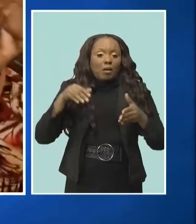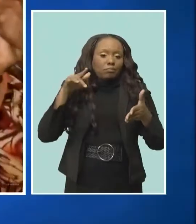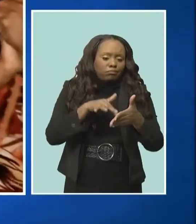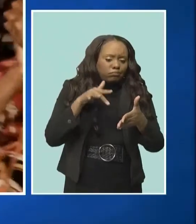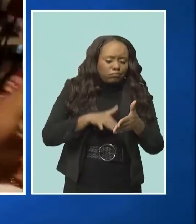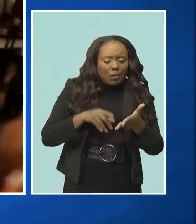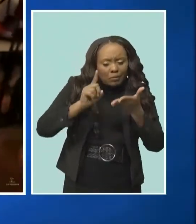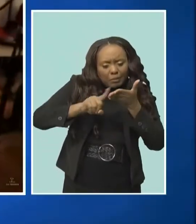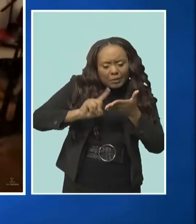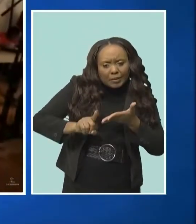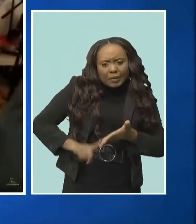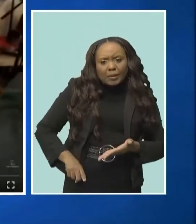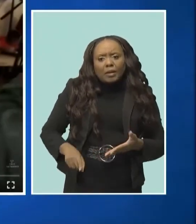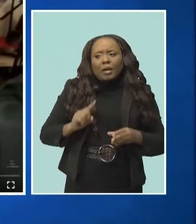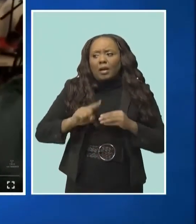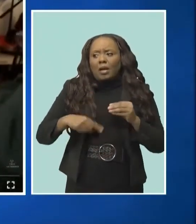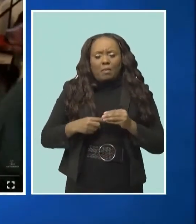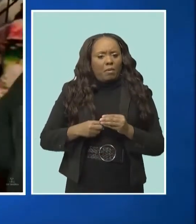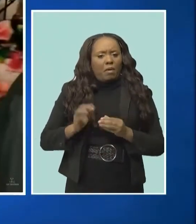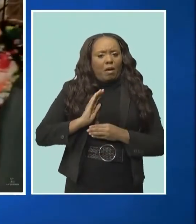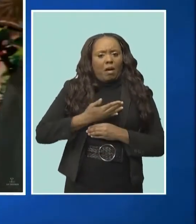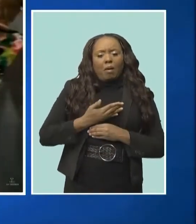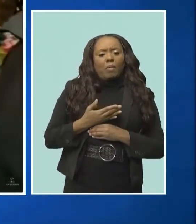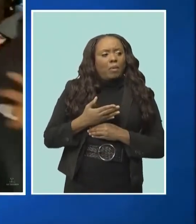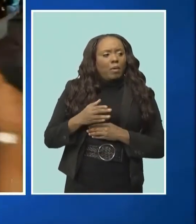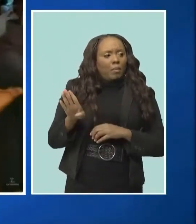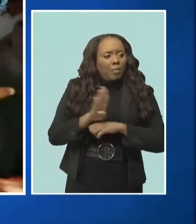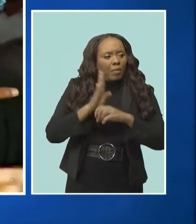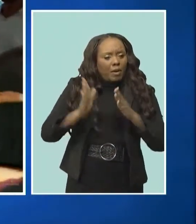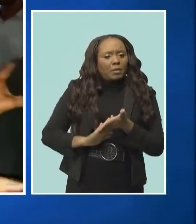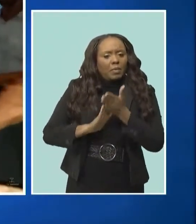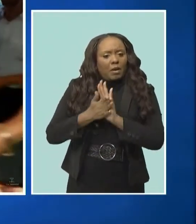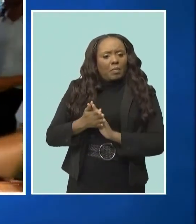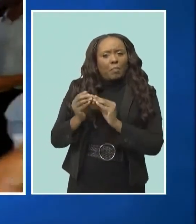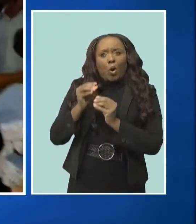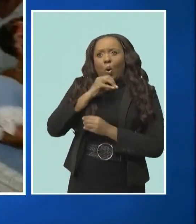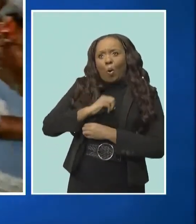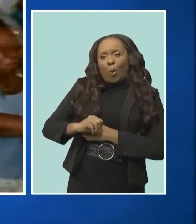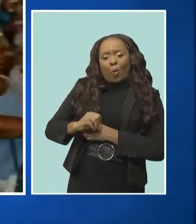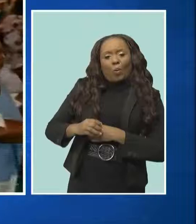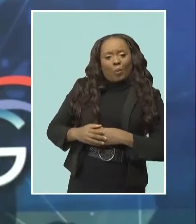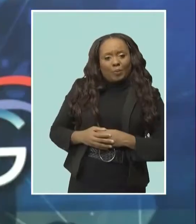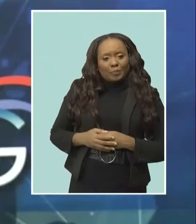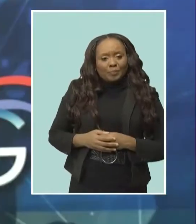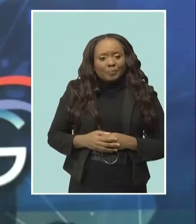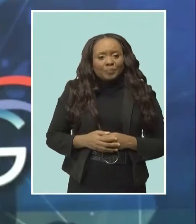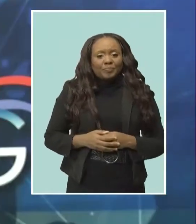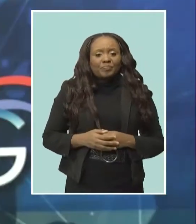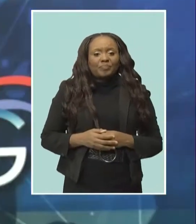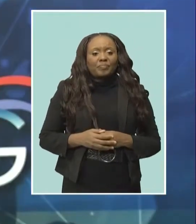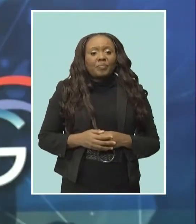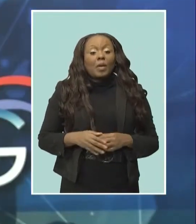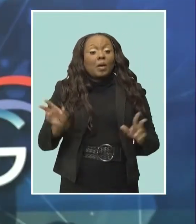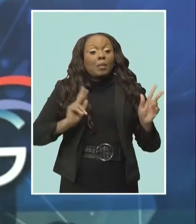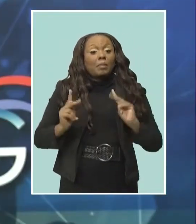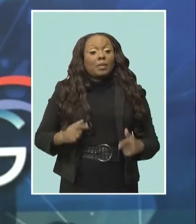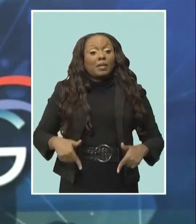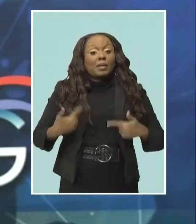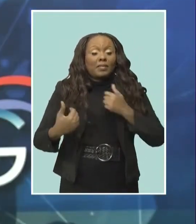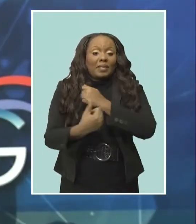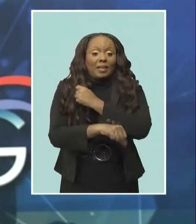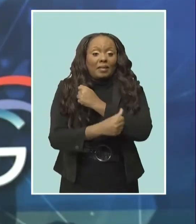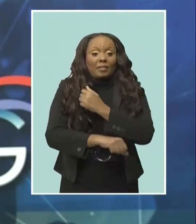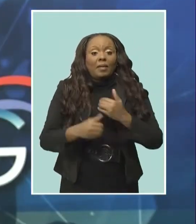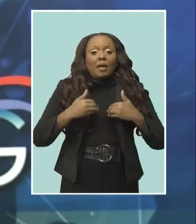to keep pace with the aging Barbadian population. Trevor Thorpe, CBC News. St. Andrew residents now have